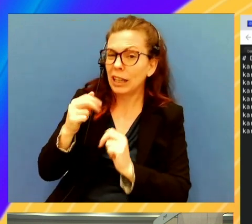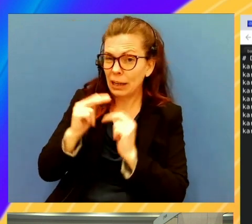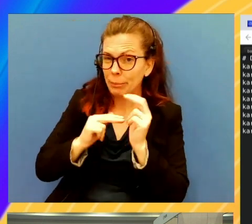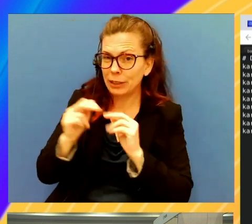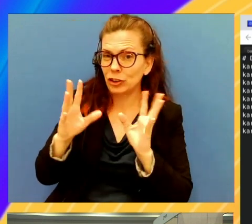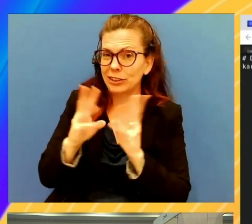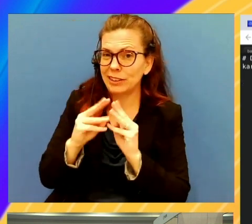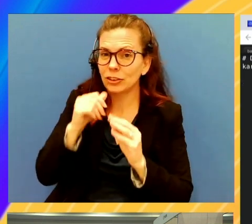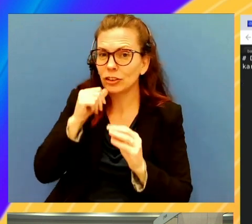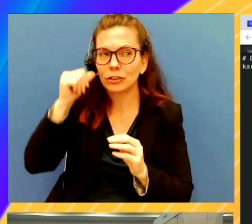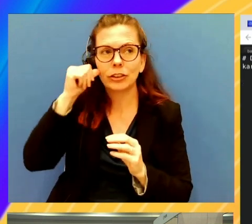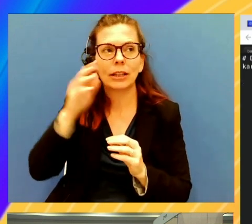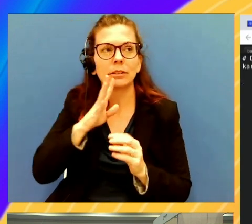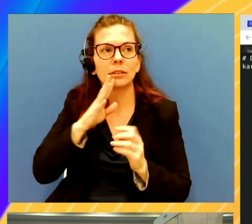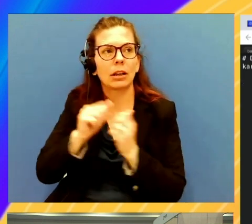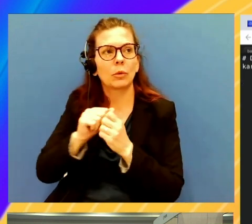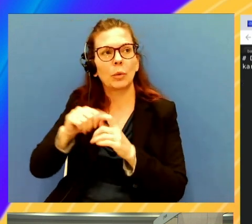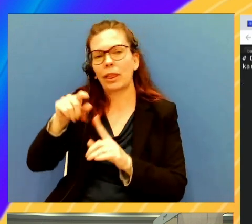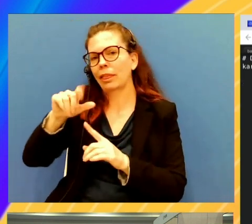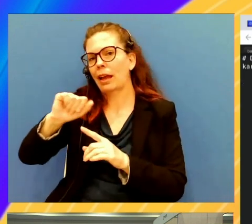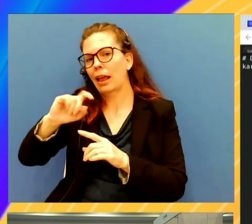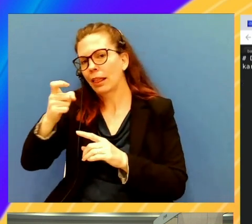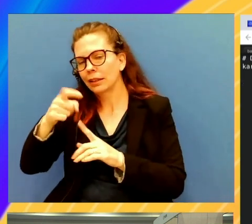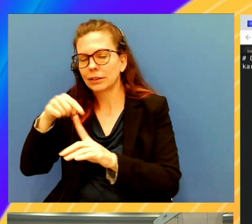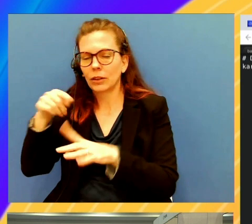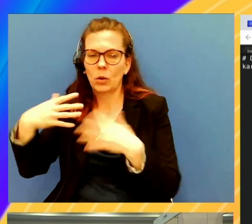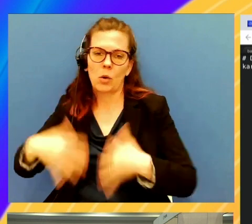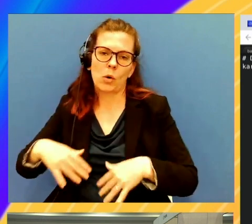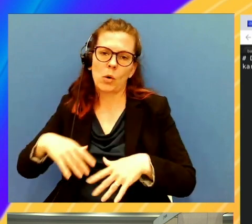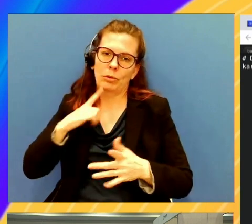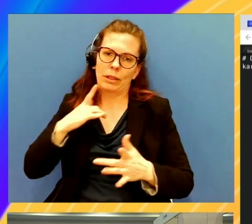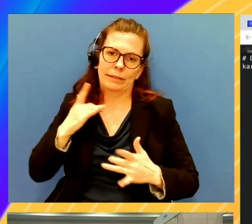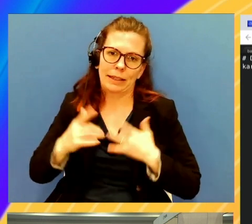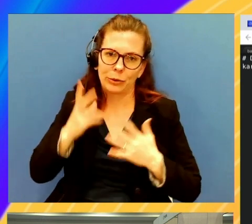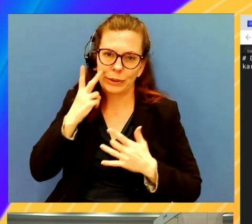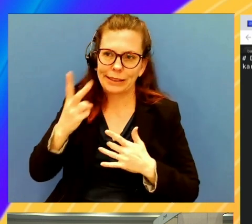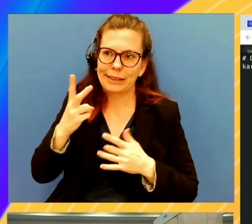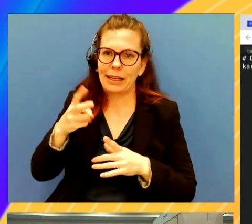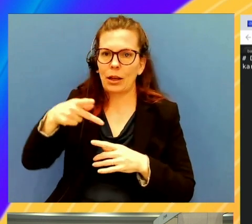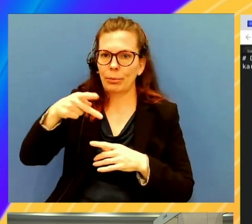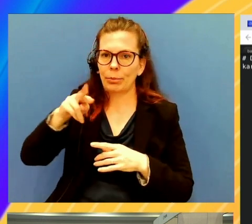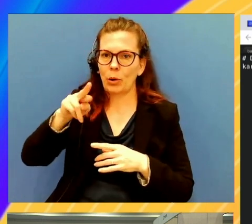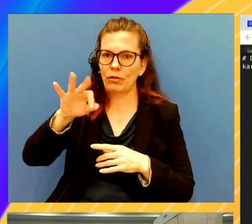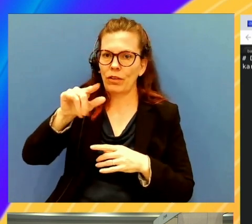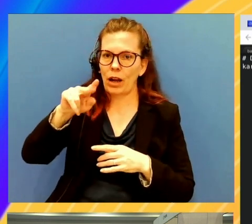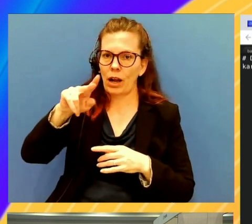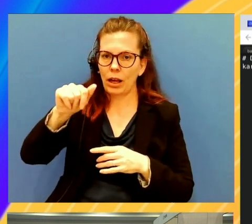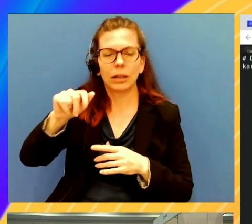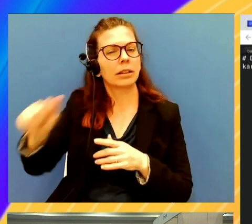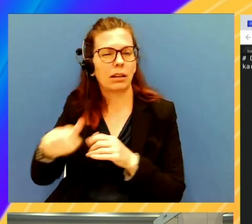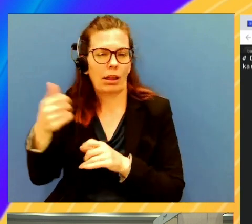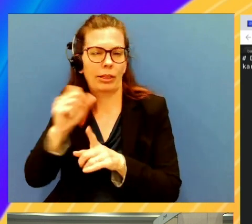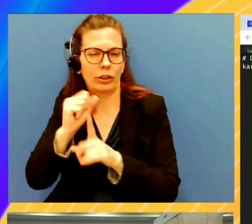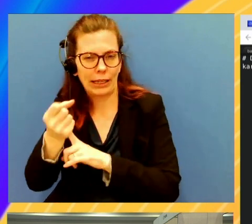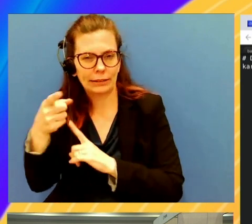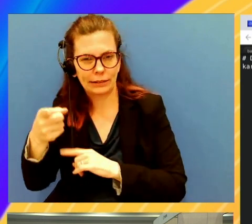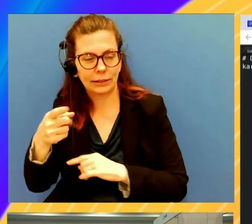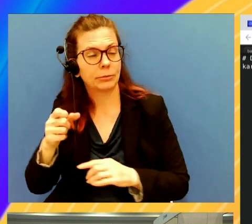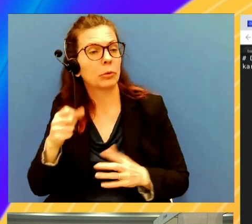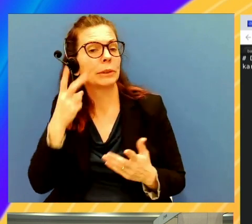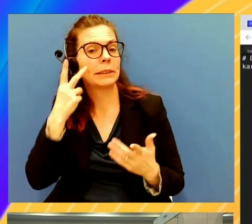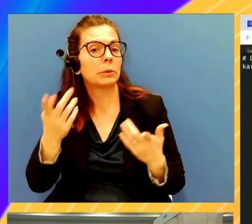talking to IoT Sitewise, so really excited to see Grafana in another use case. So yeah, let's go ahead and see what's going on. All